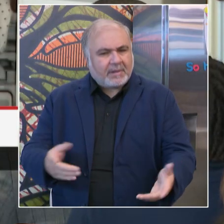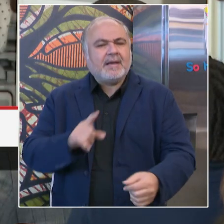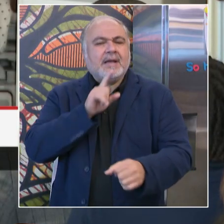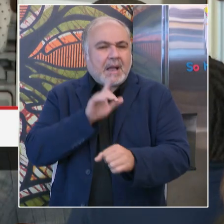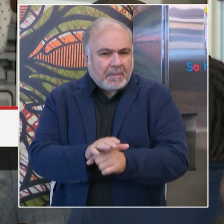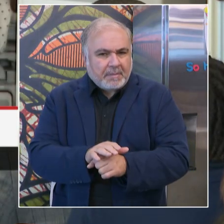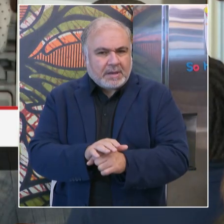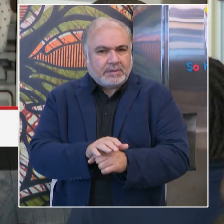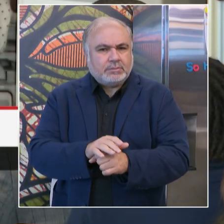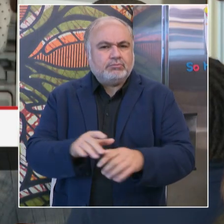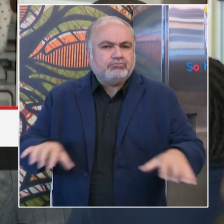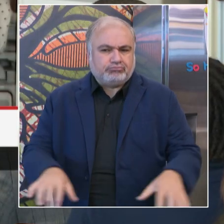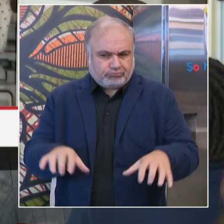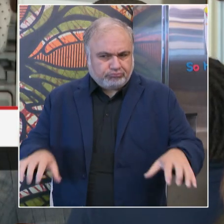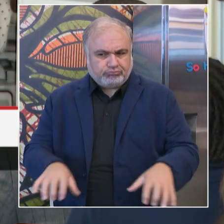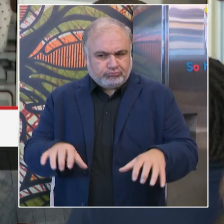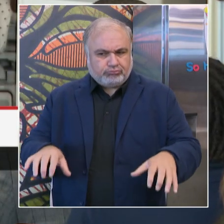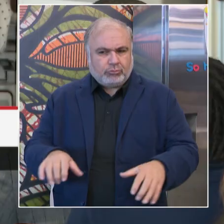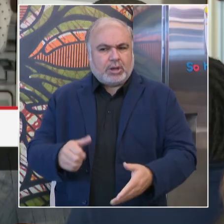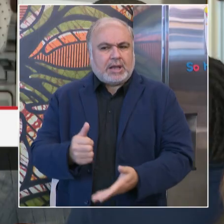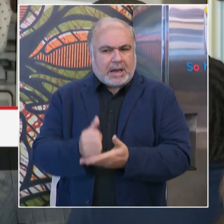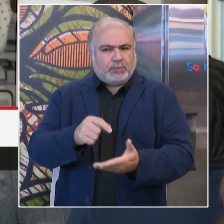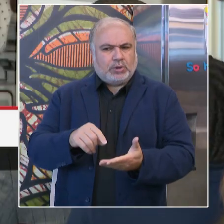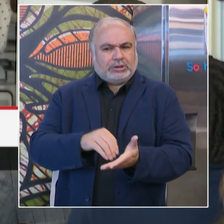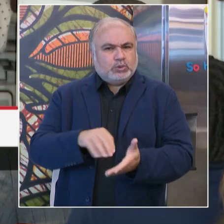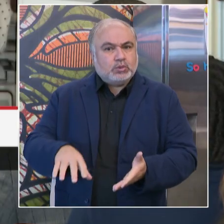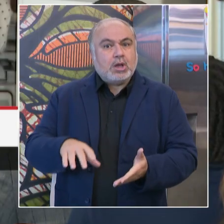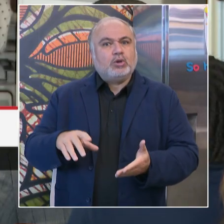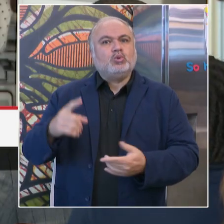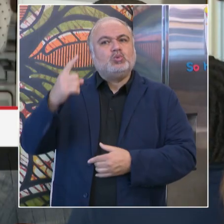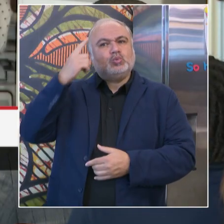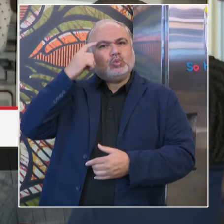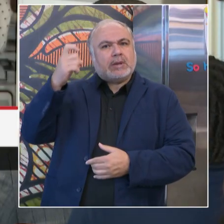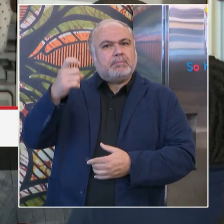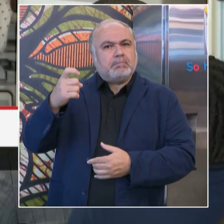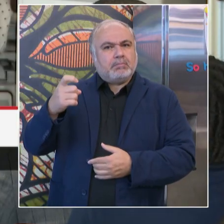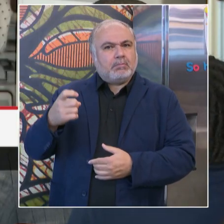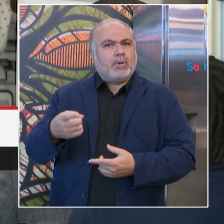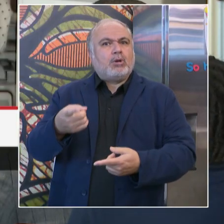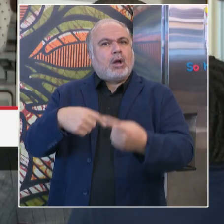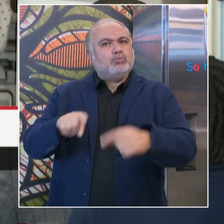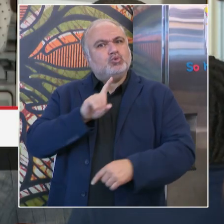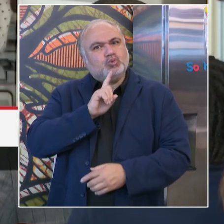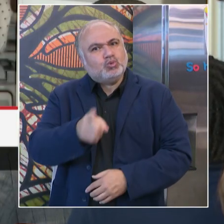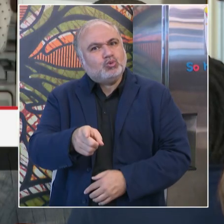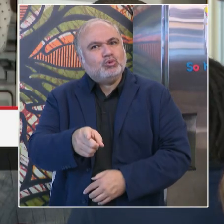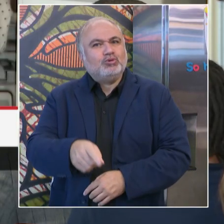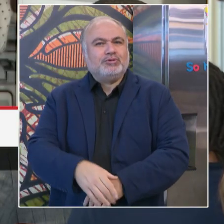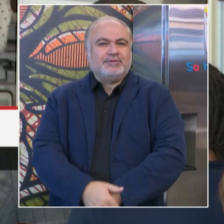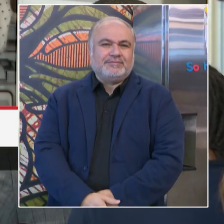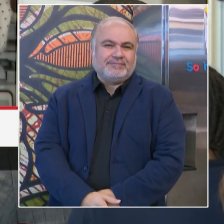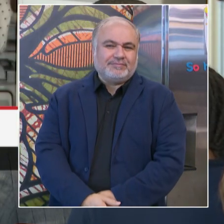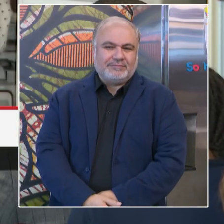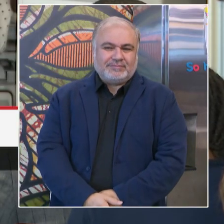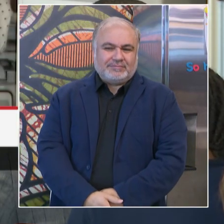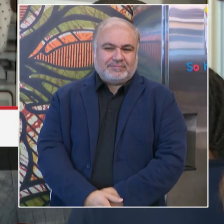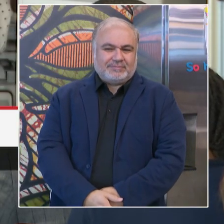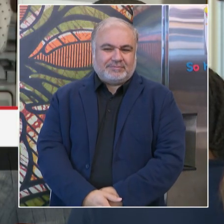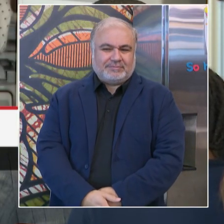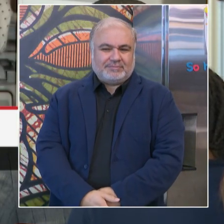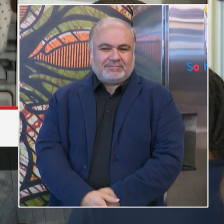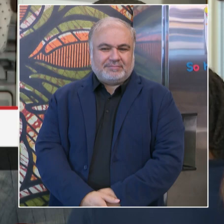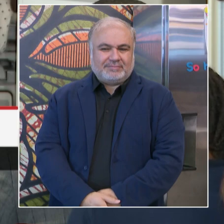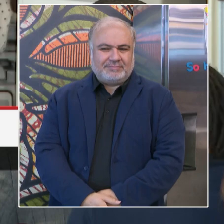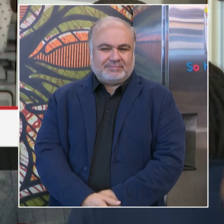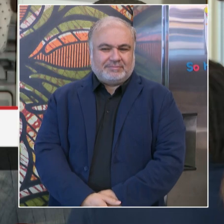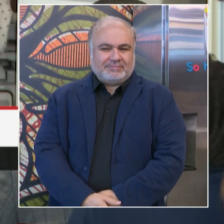come true. And so I think there is no better way to kick off this event by hearing from a family that is an example of the power of the Ward